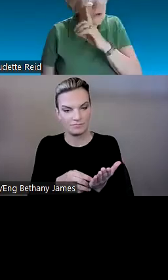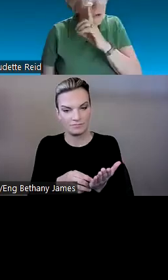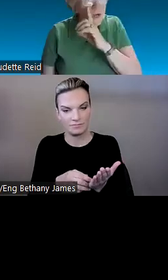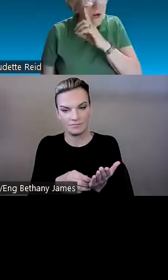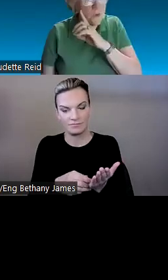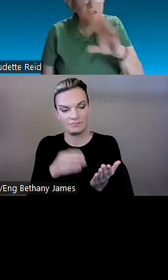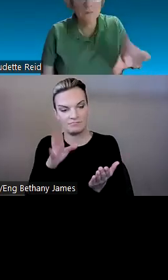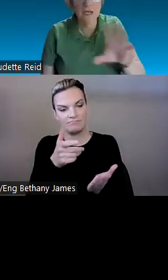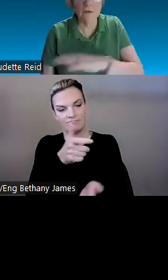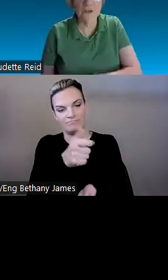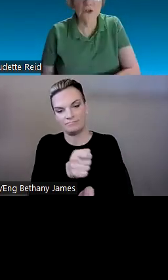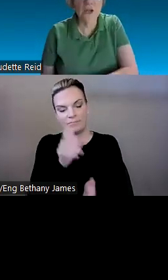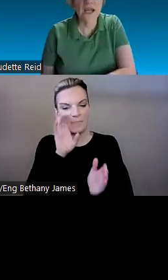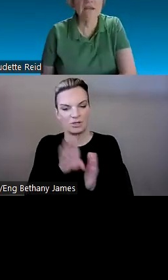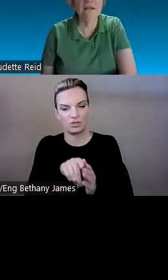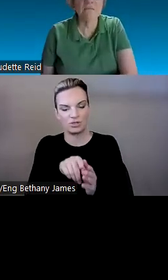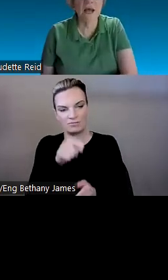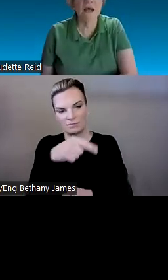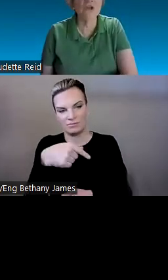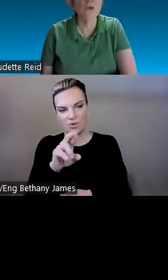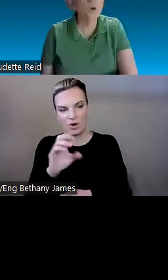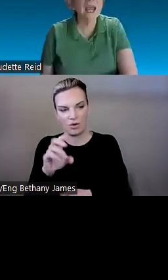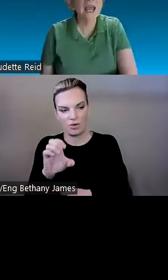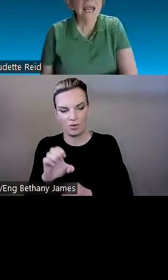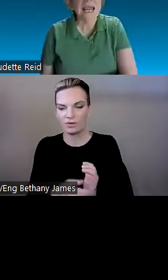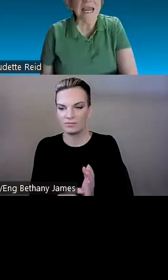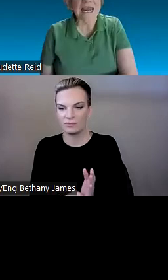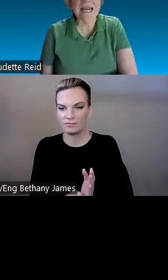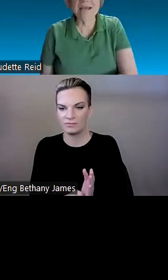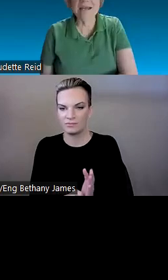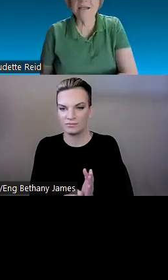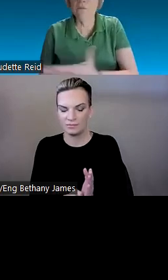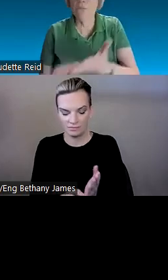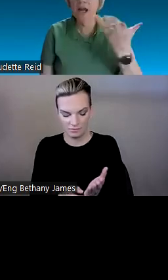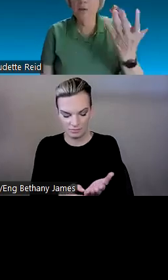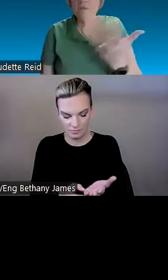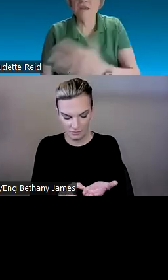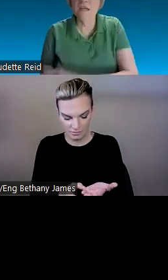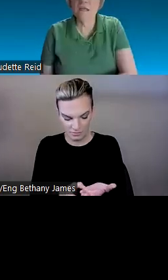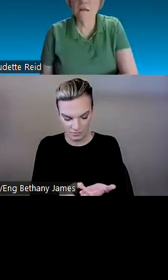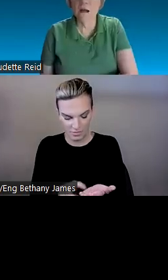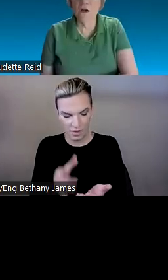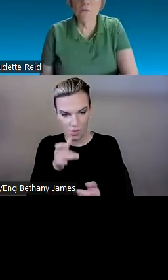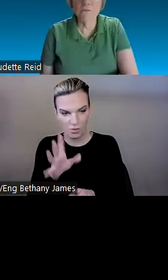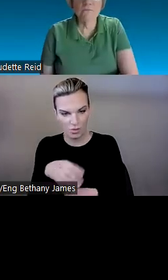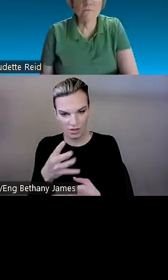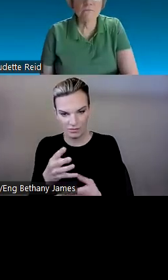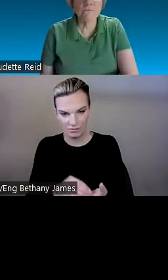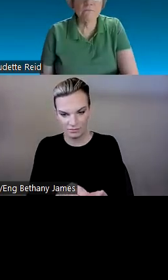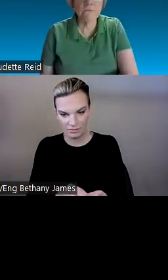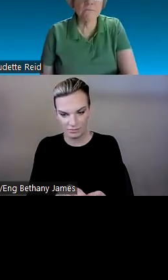use your camera to be able to look at the QR code, and it'll bring up the